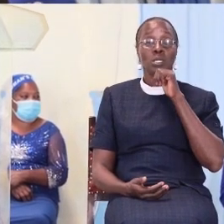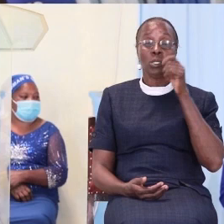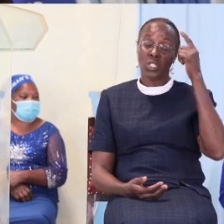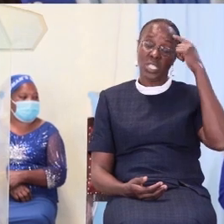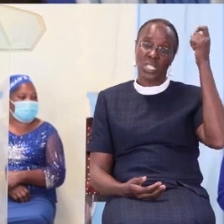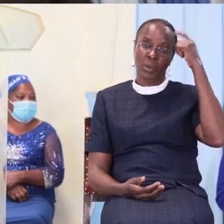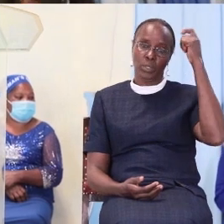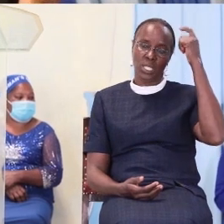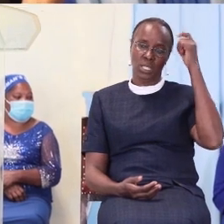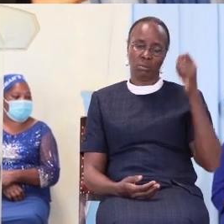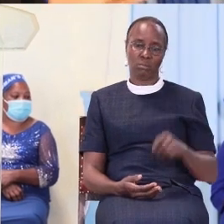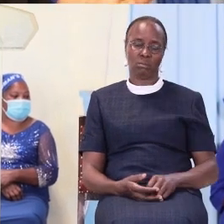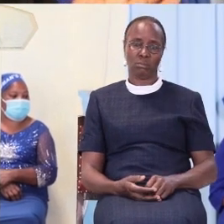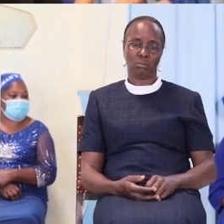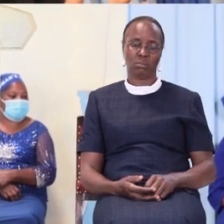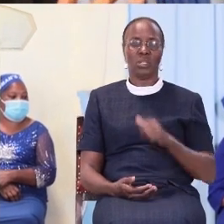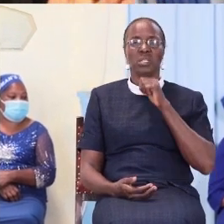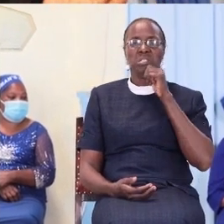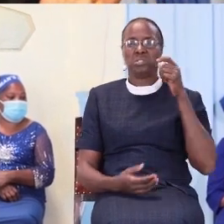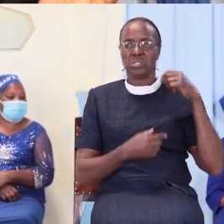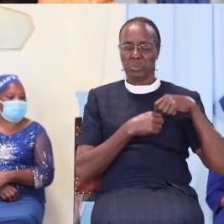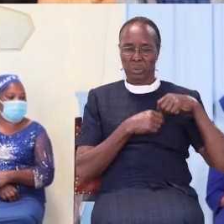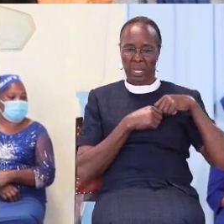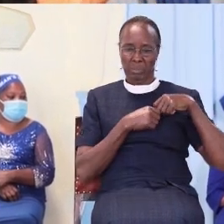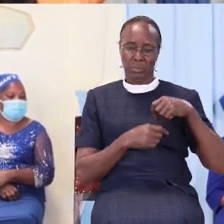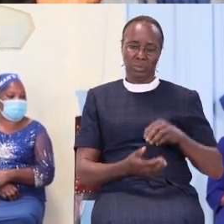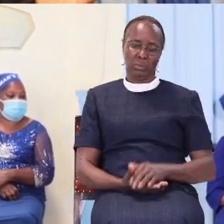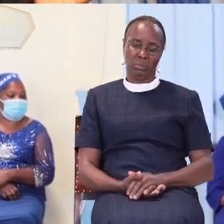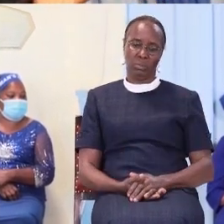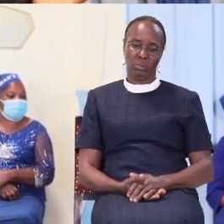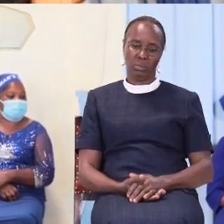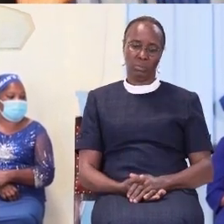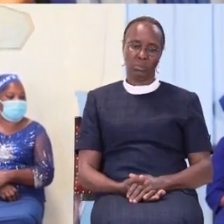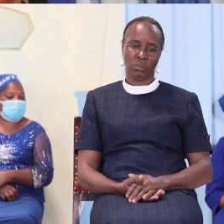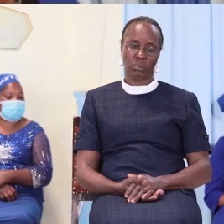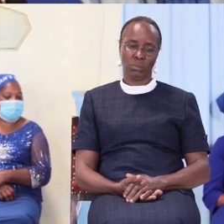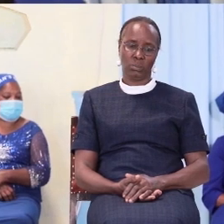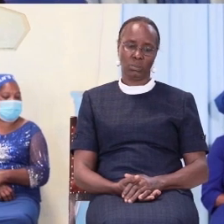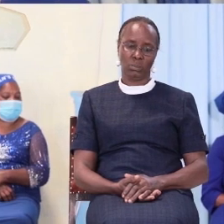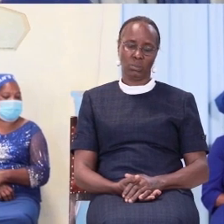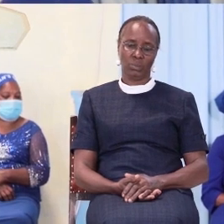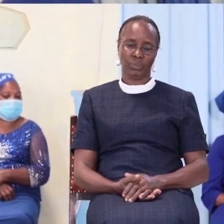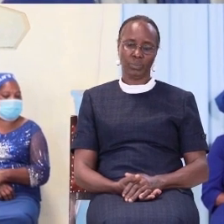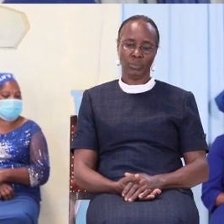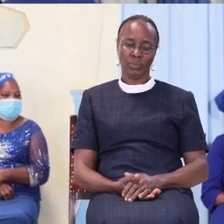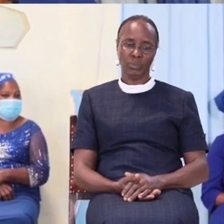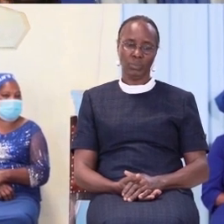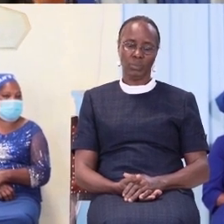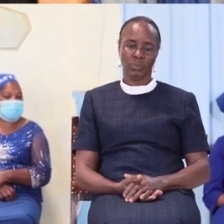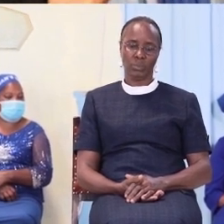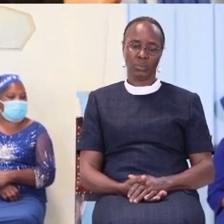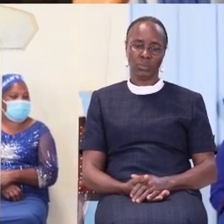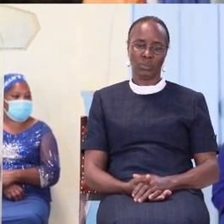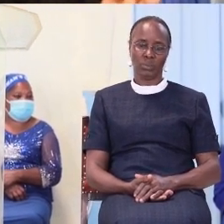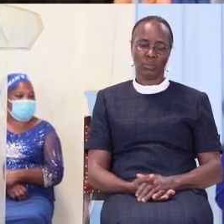today, is only through God's love. I always remember the ones in the book of